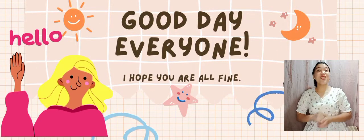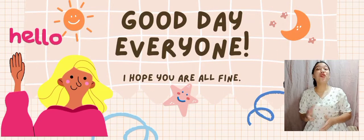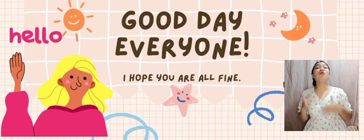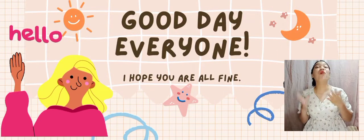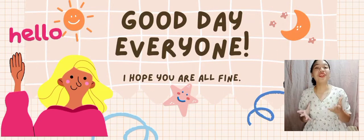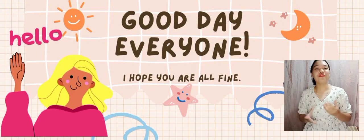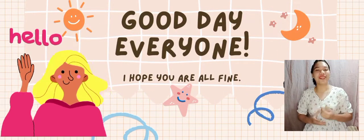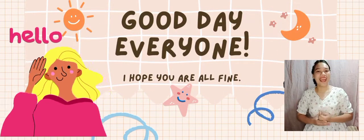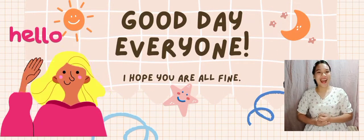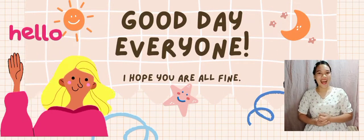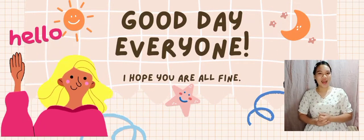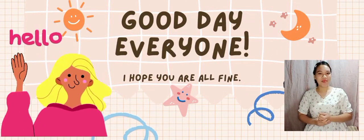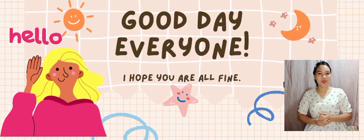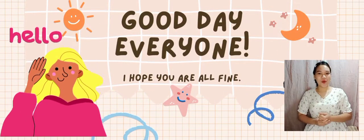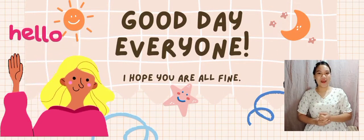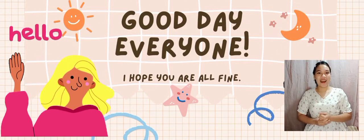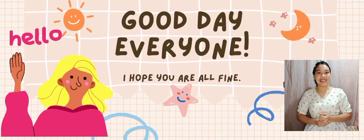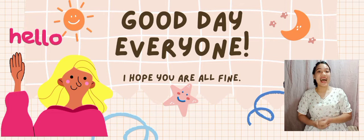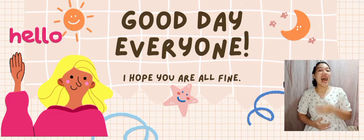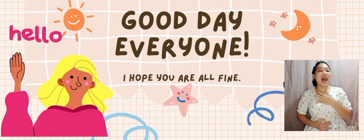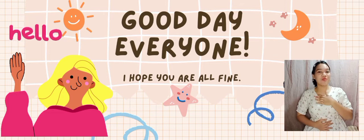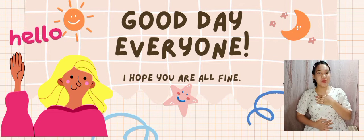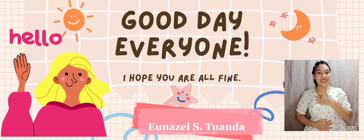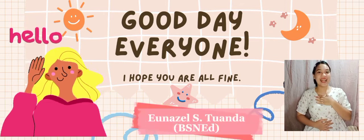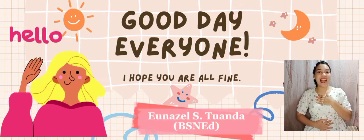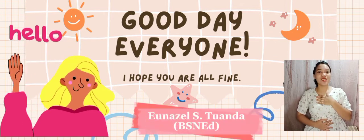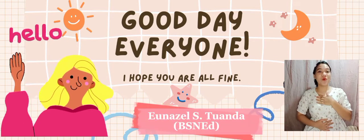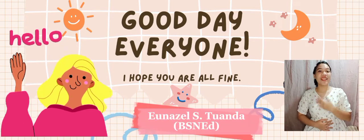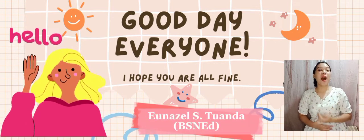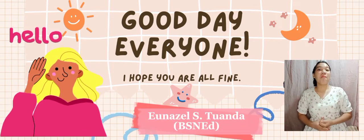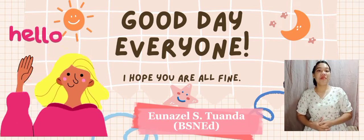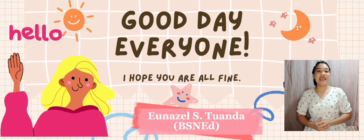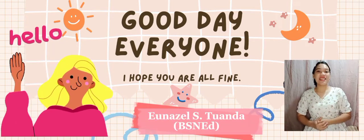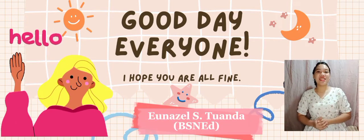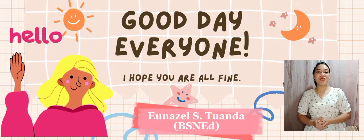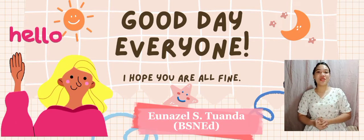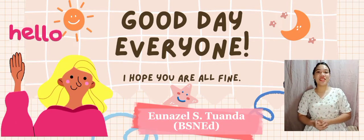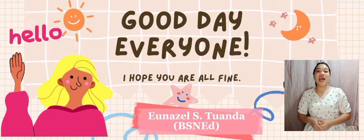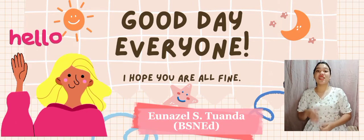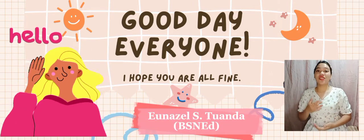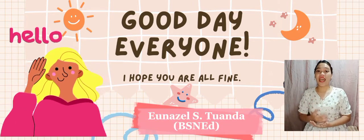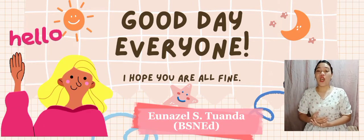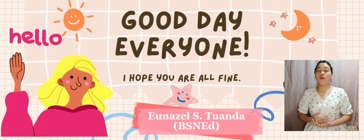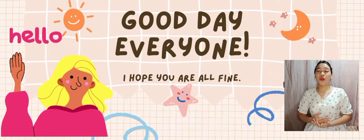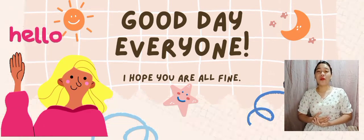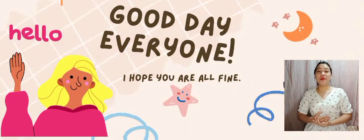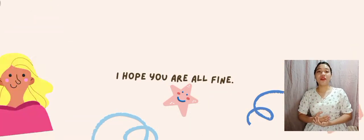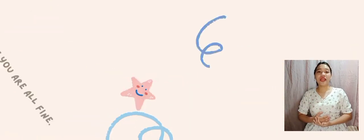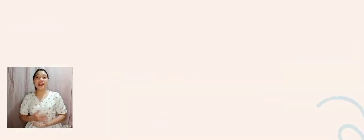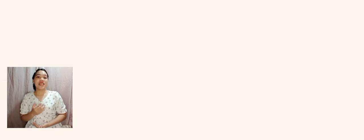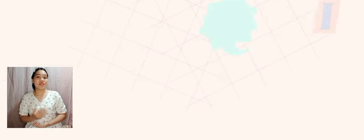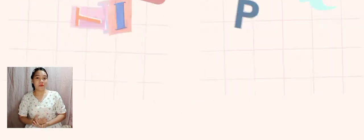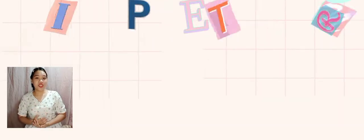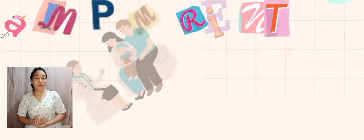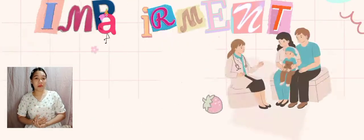It is another wonderful day God had bestowed upon us. I'm Unizel Estuanda, BSNet student, and today we will be